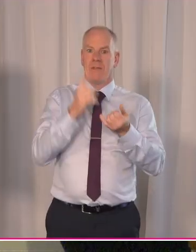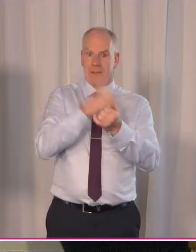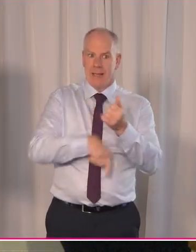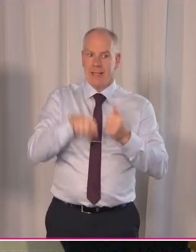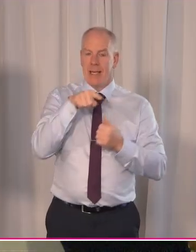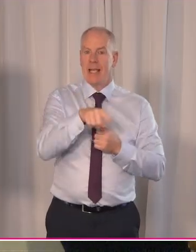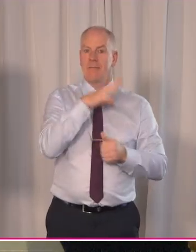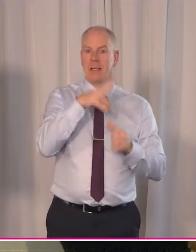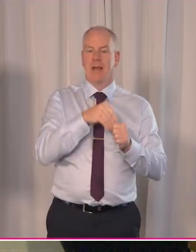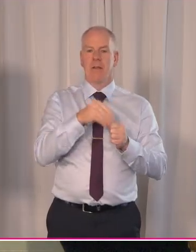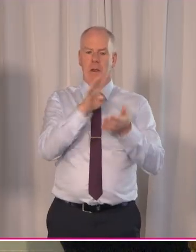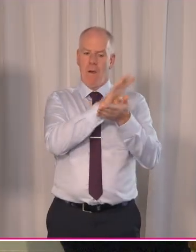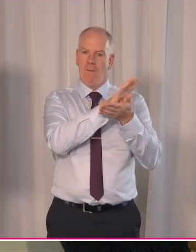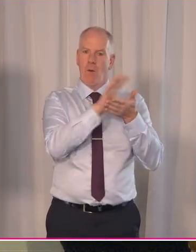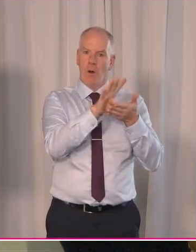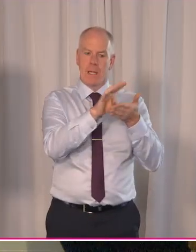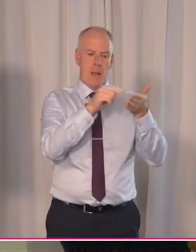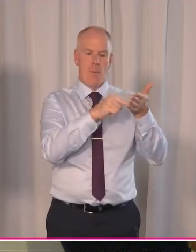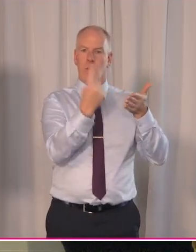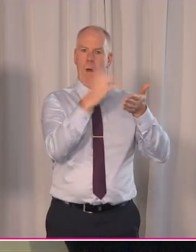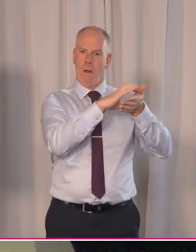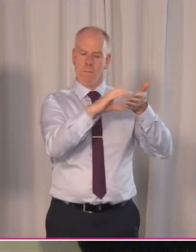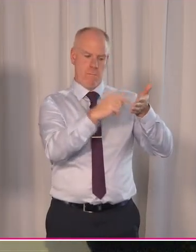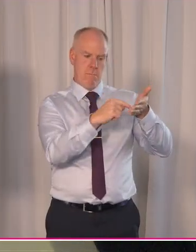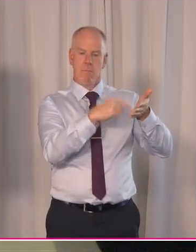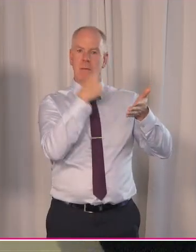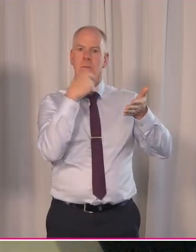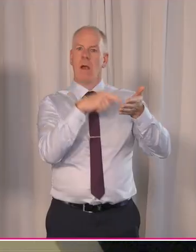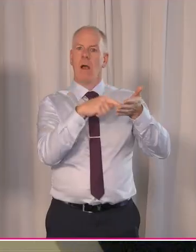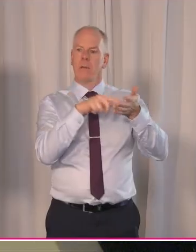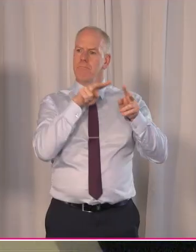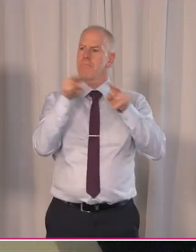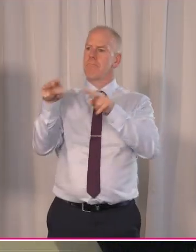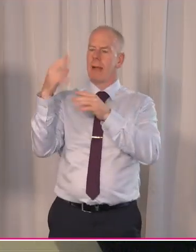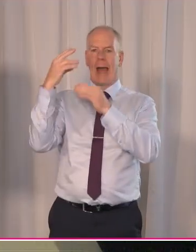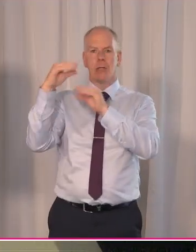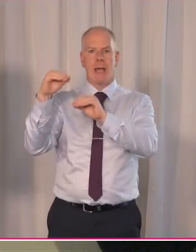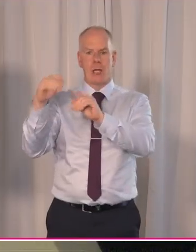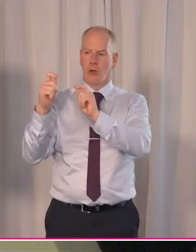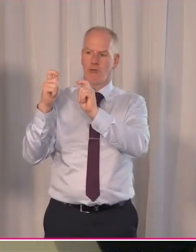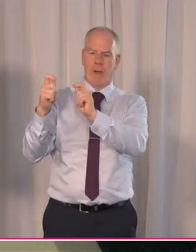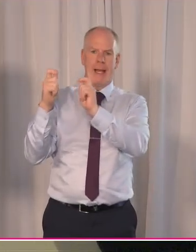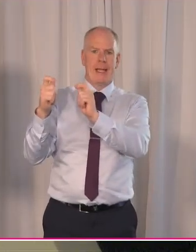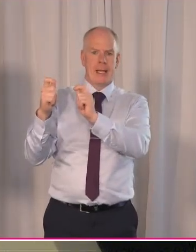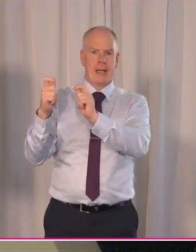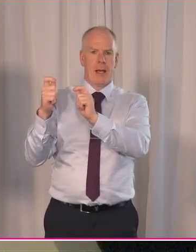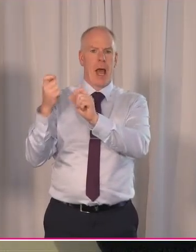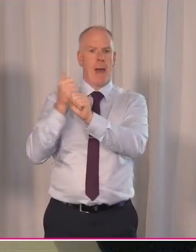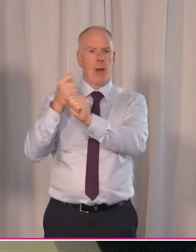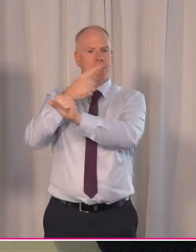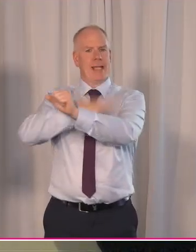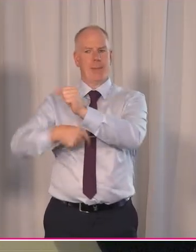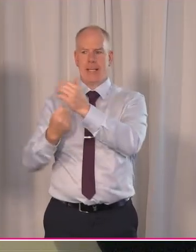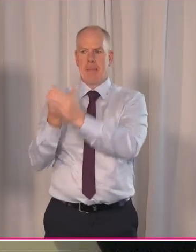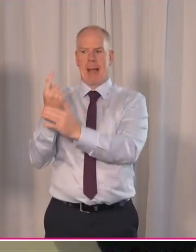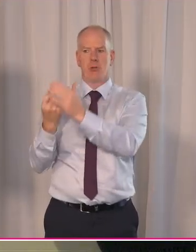particularly 14.1 in relation to looking at education and training on disability matters